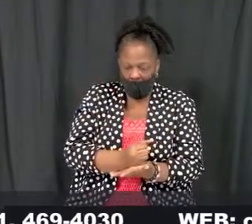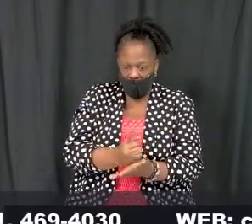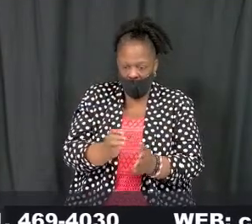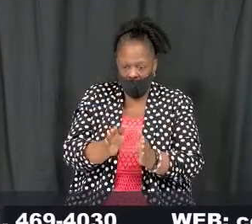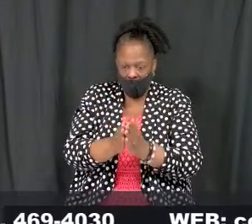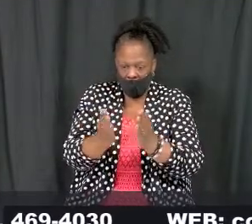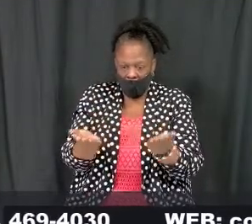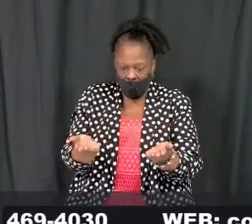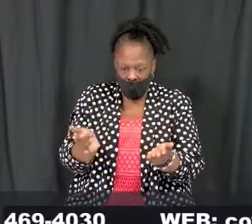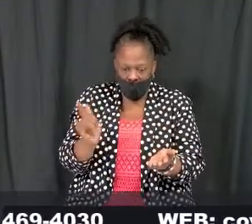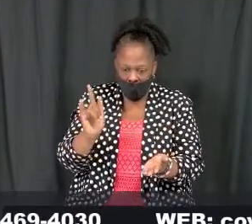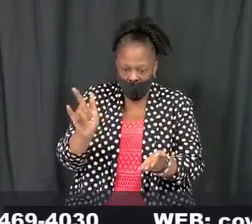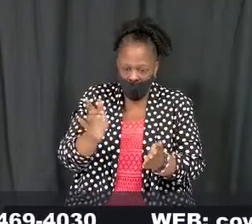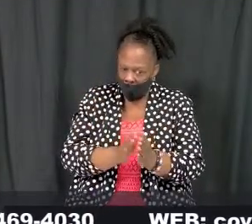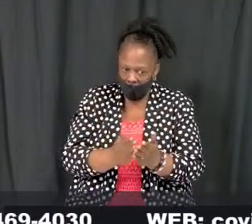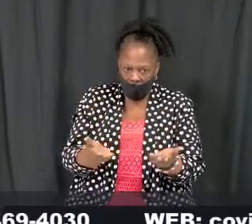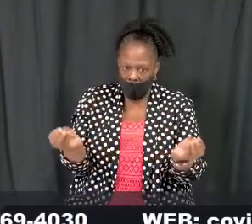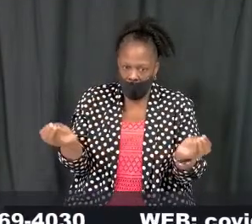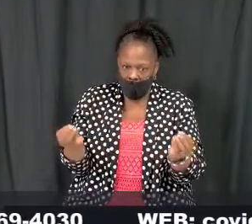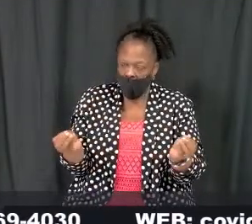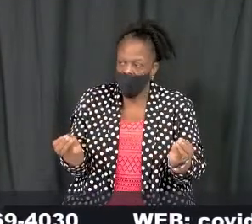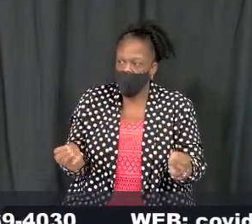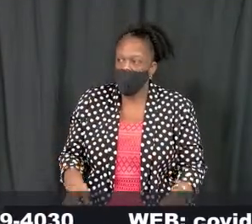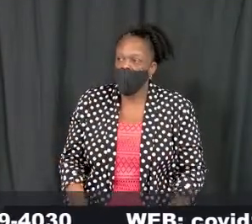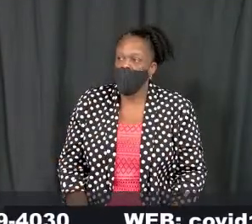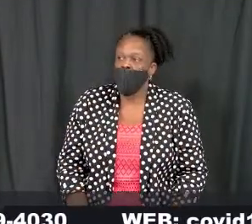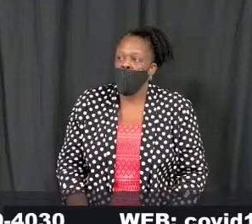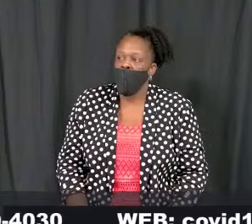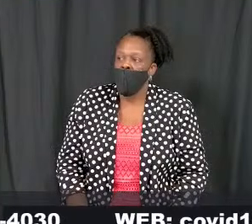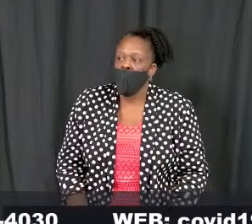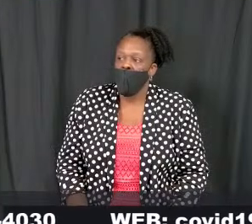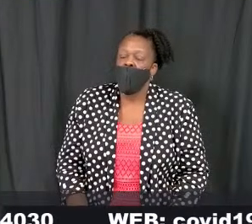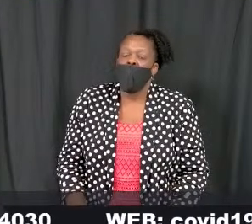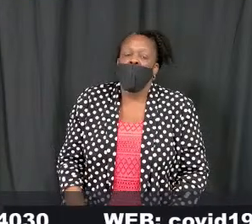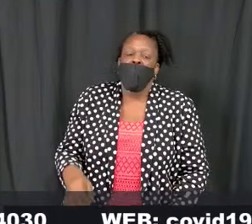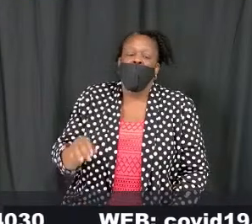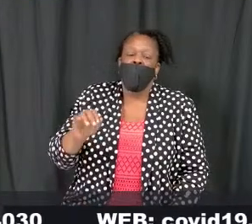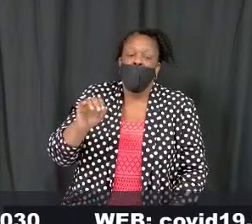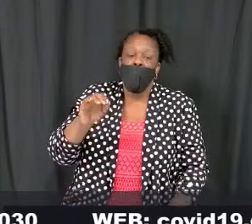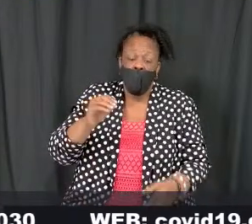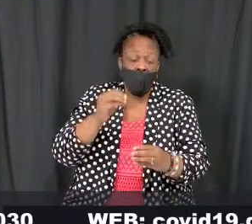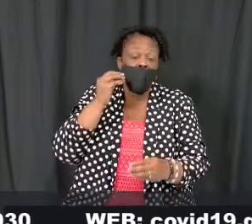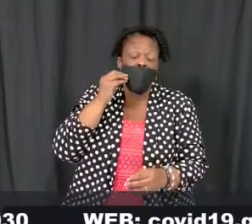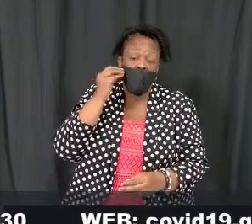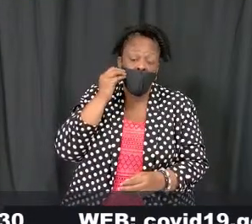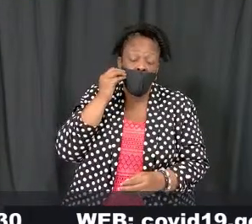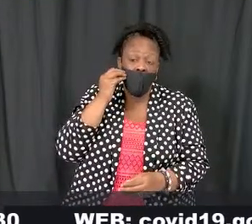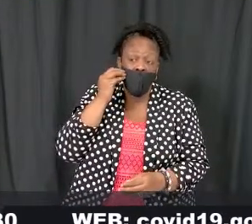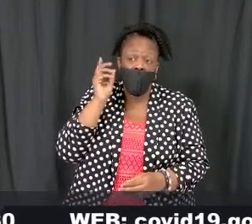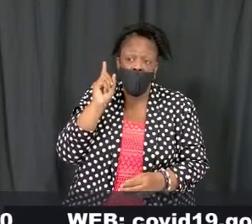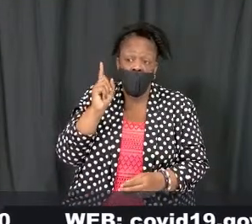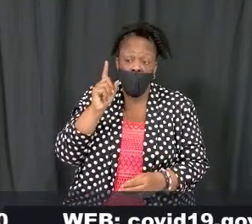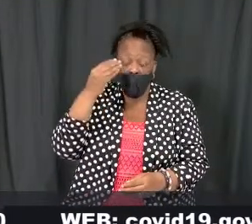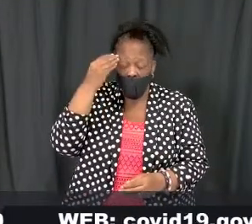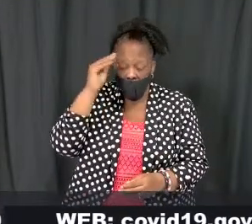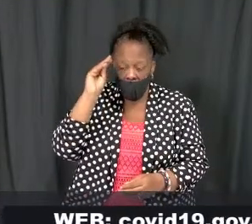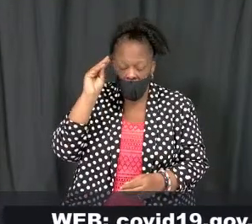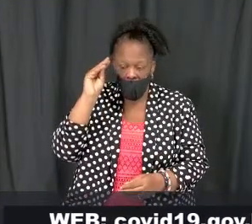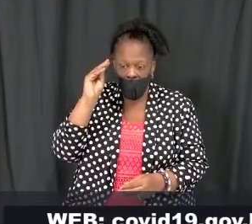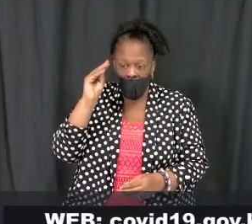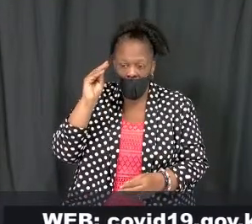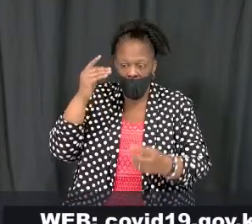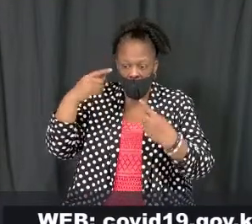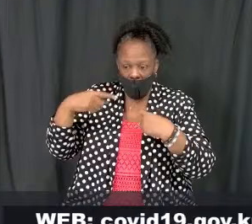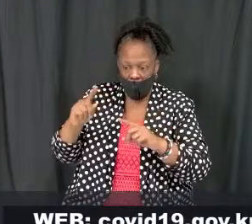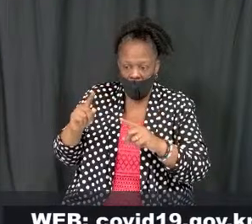Thank you for that question, Mr. Williams. Yes, the house that the person was staying was vacant. There was no one occupying the